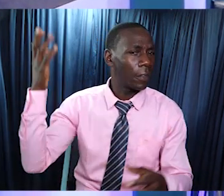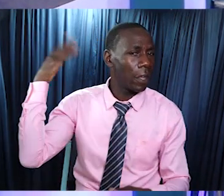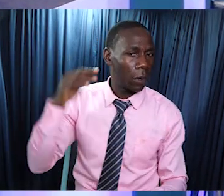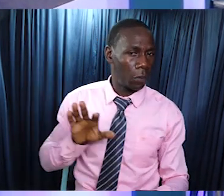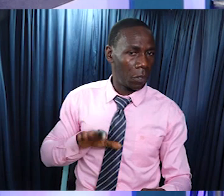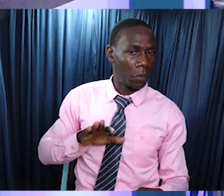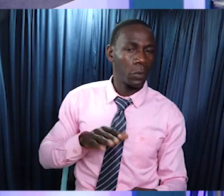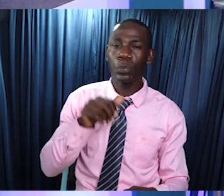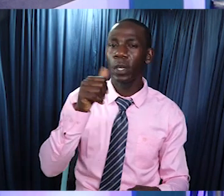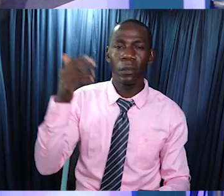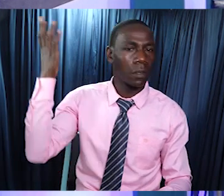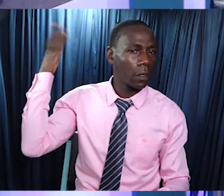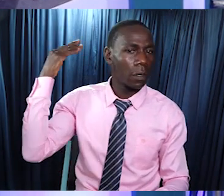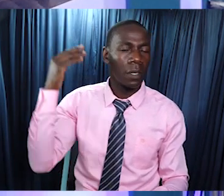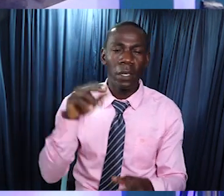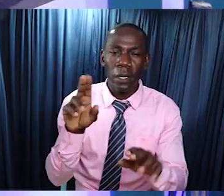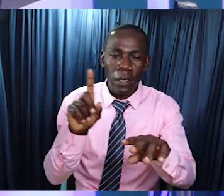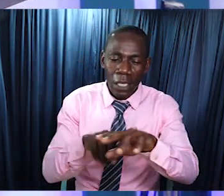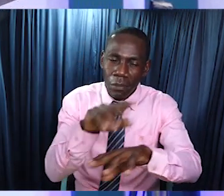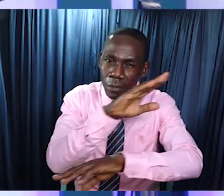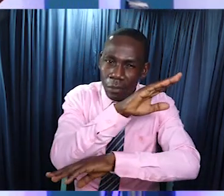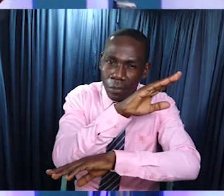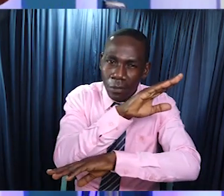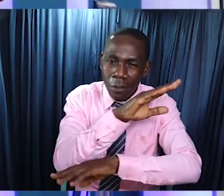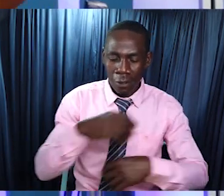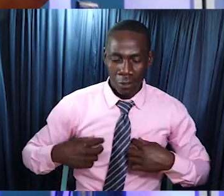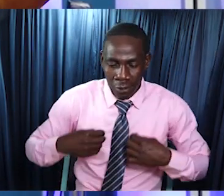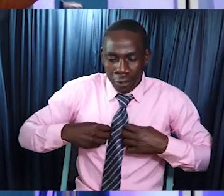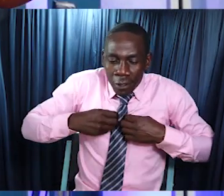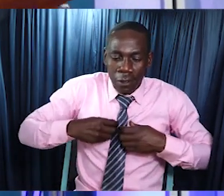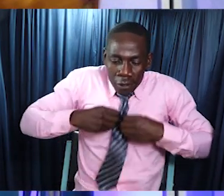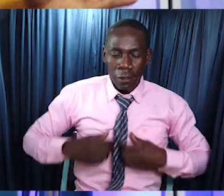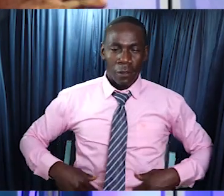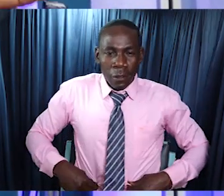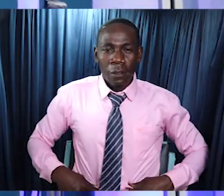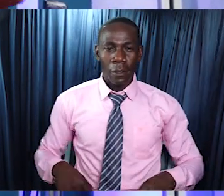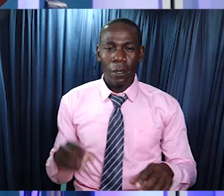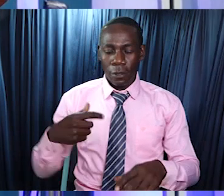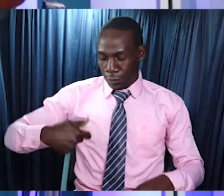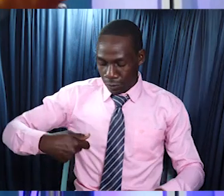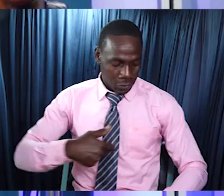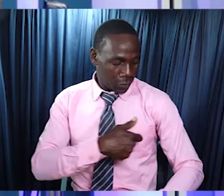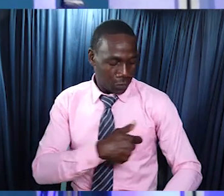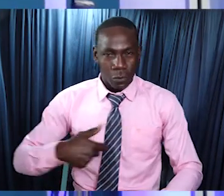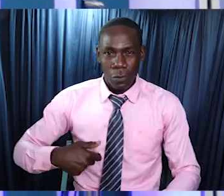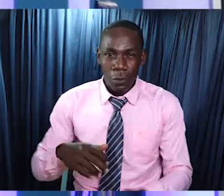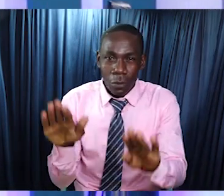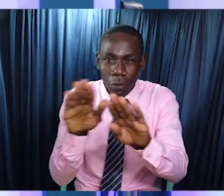them, women. Jioni saa moja. Around evening at 7. Ndio wamejishasha wanatoka mtaani sasa. Now, they've perfumed themselves, getting to the